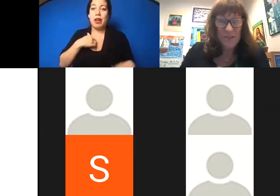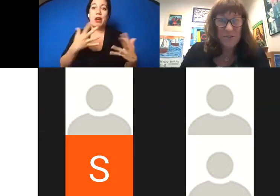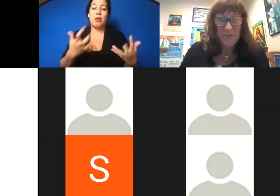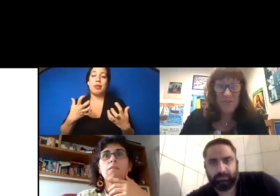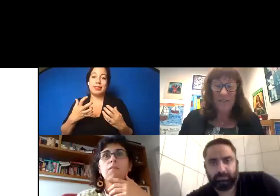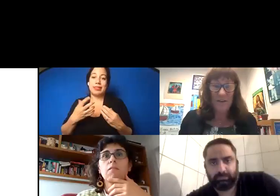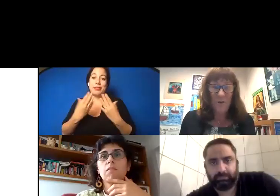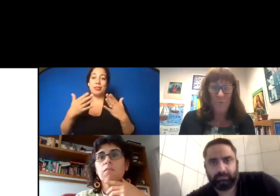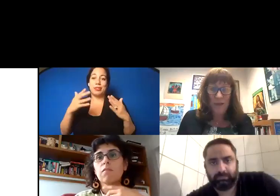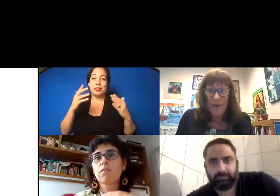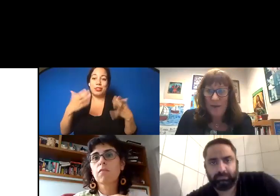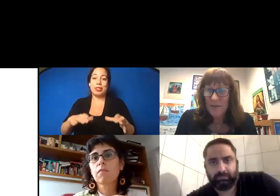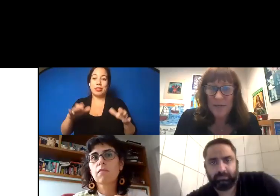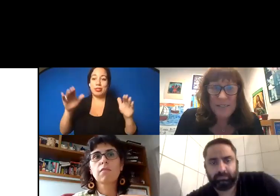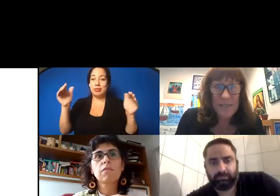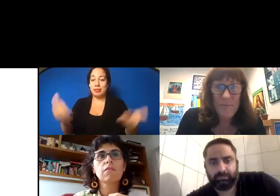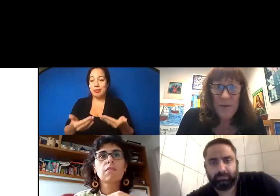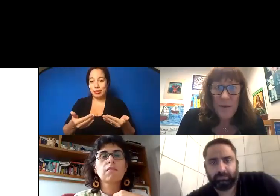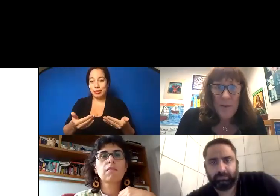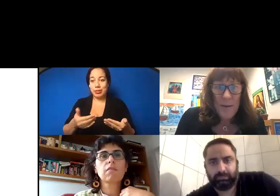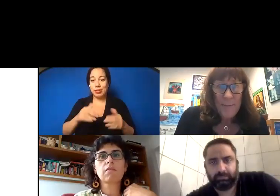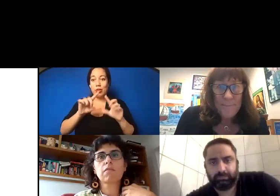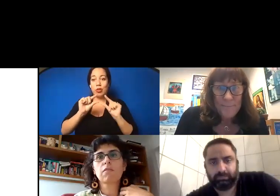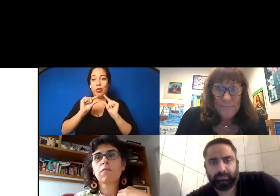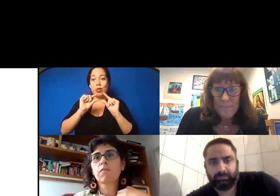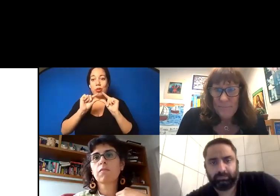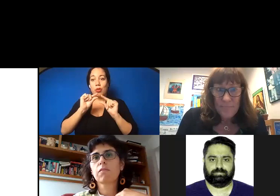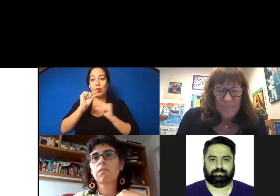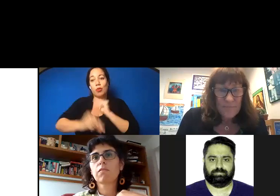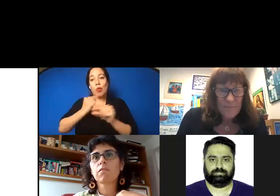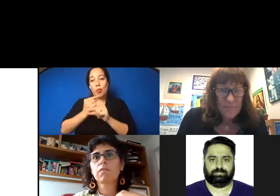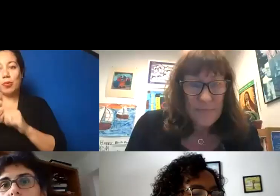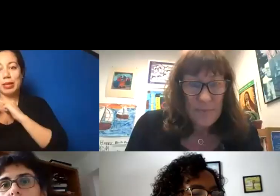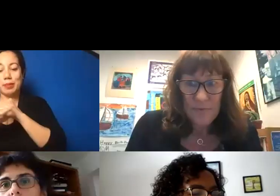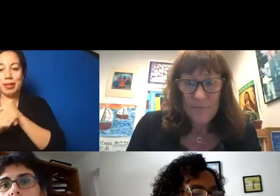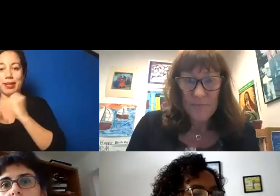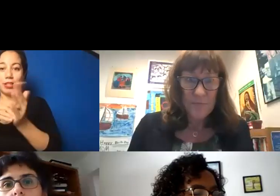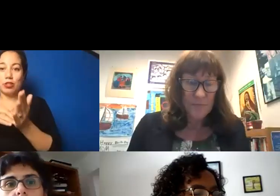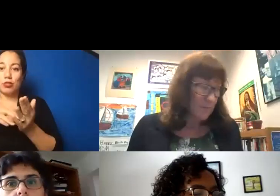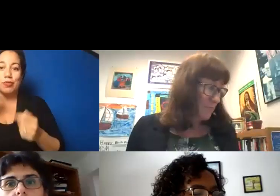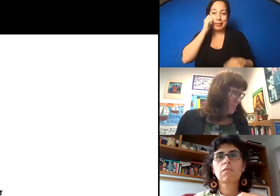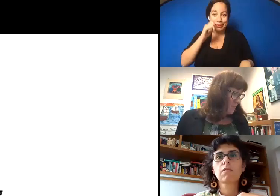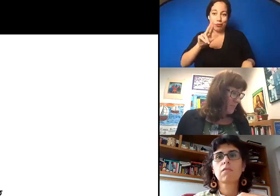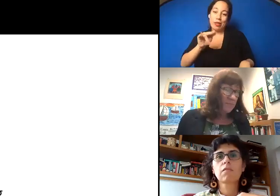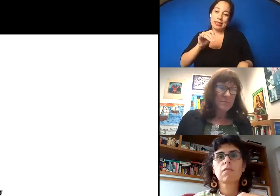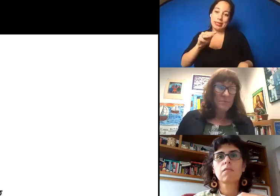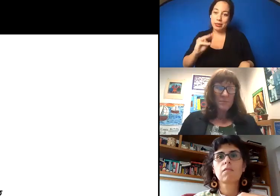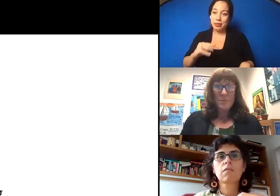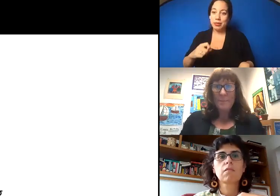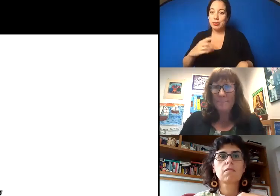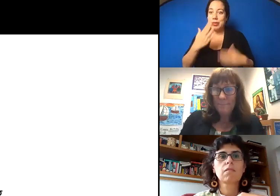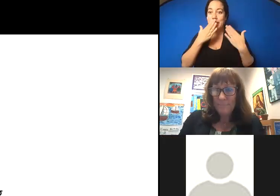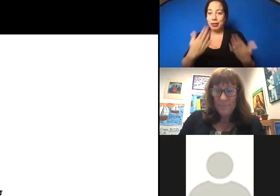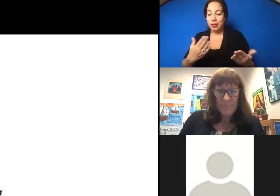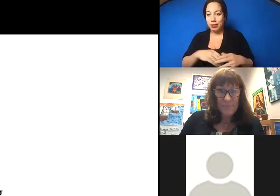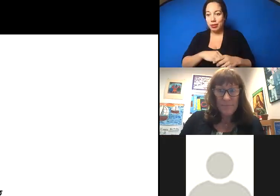to reintroduce the Global Campaign Against Racism. Okay. So thank you, everyone, and thanks for everyone who took time to join the call.